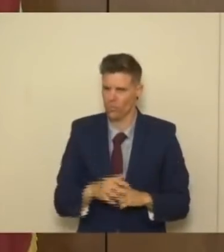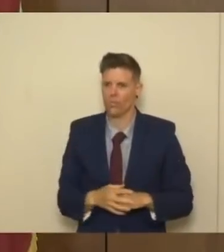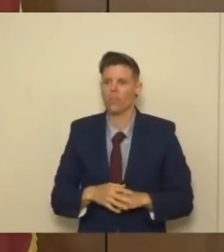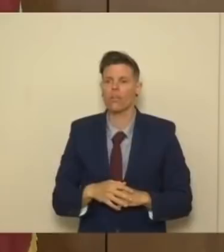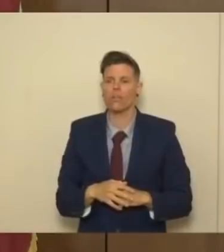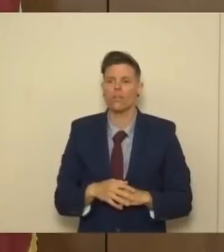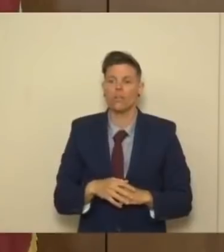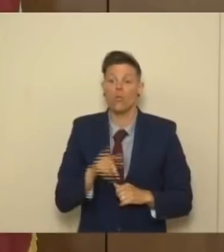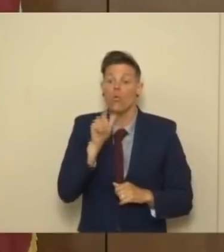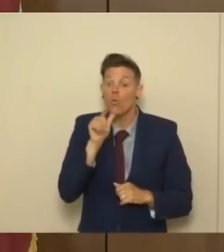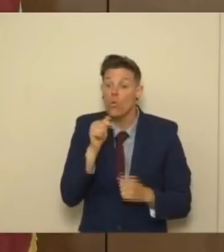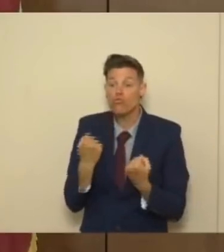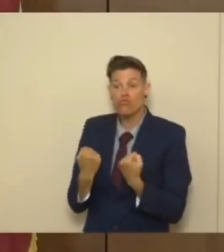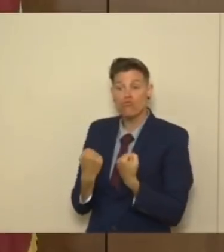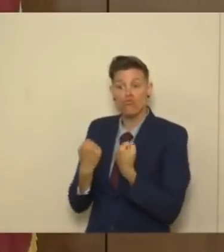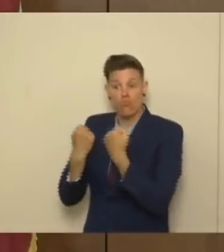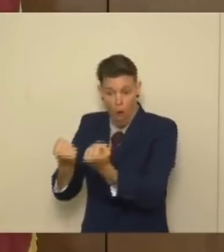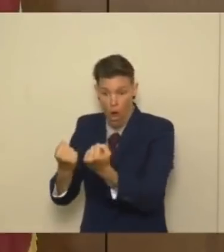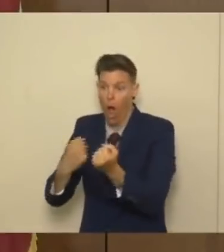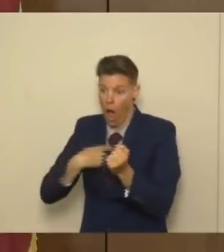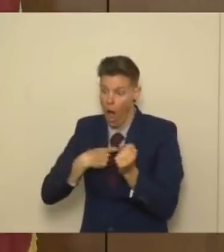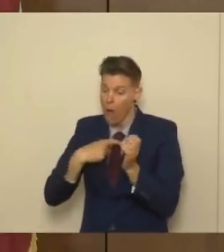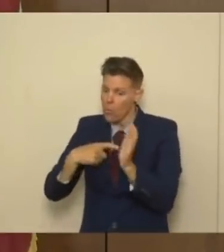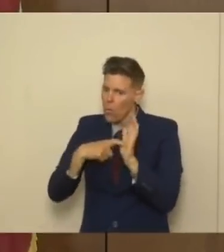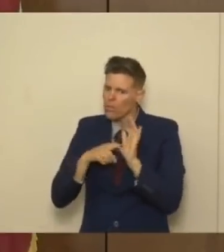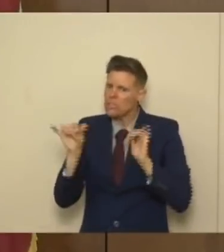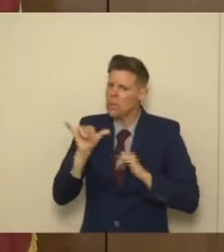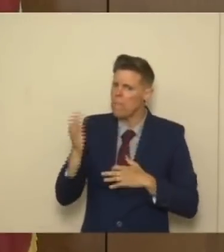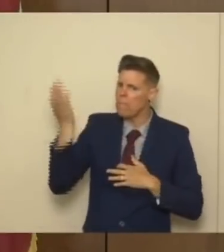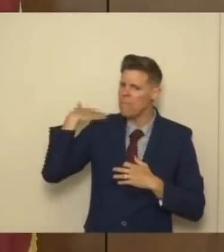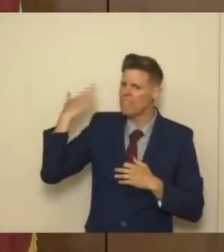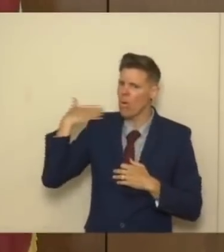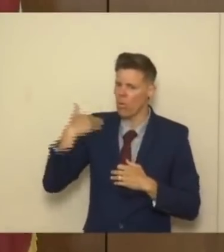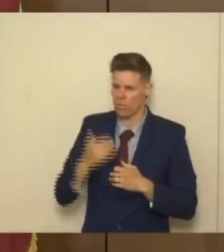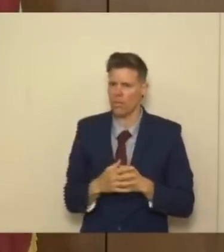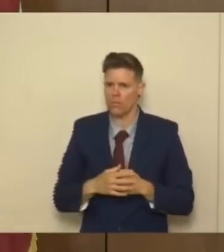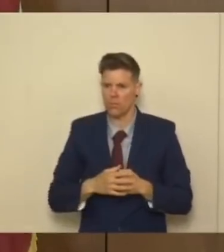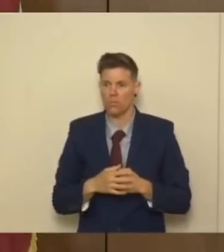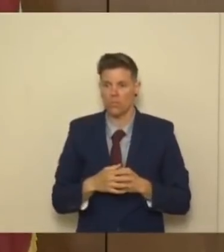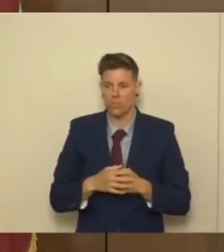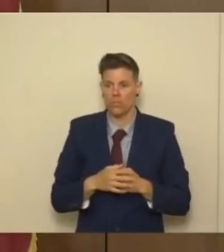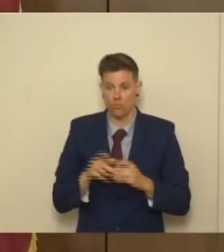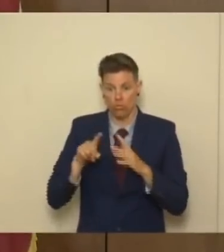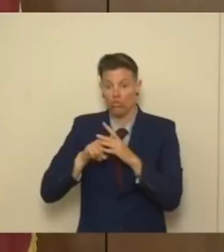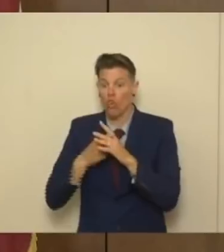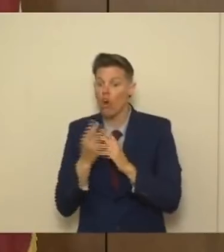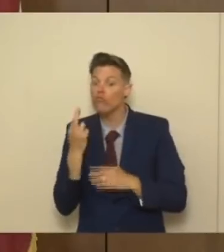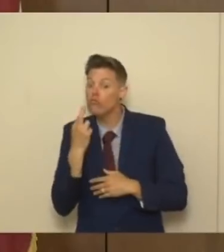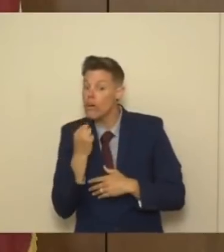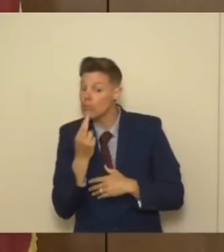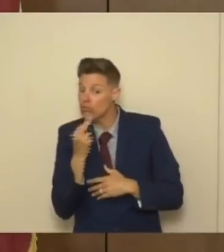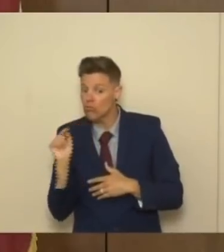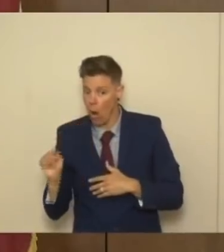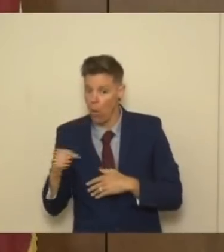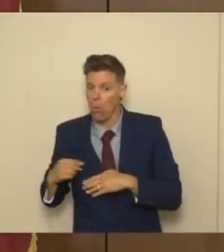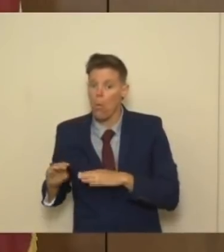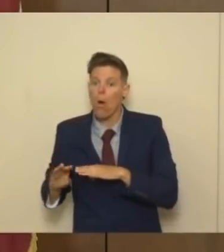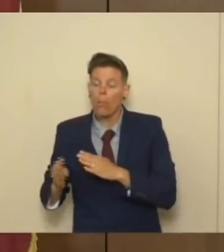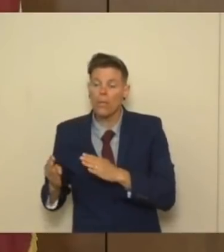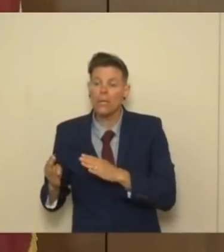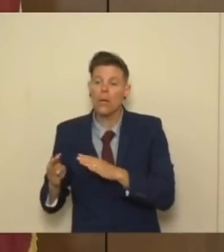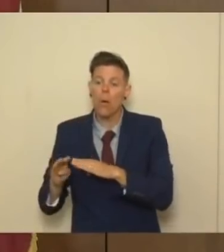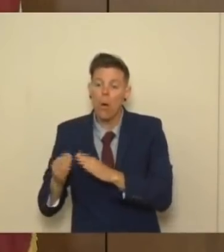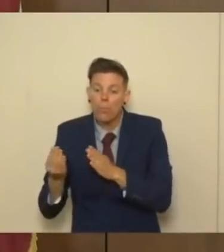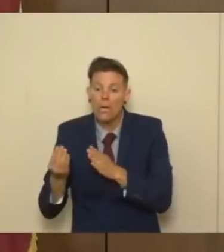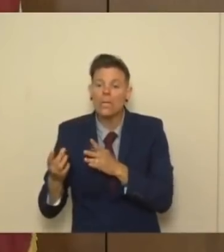lifted that as we were opening up restaurants and having some additional capacity in